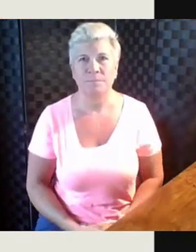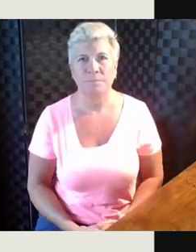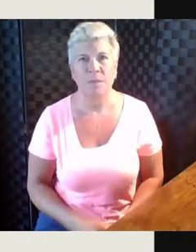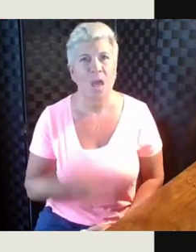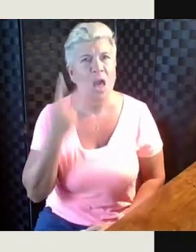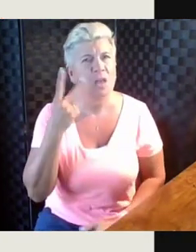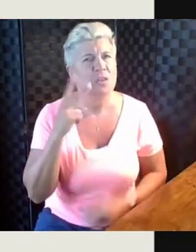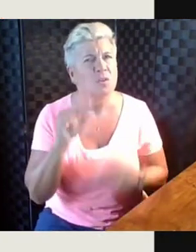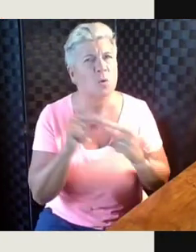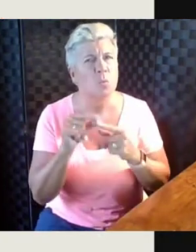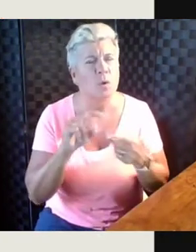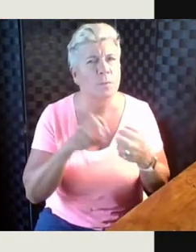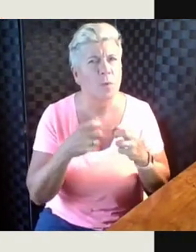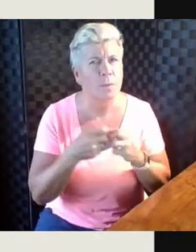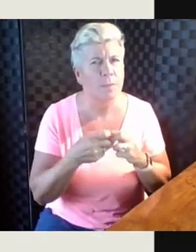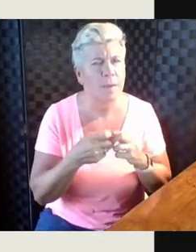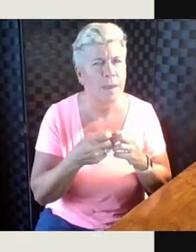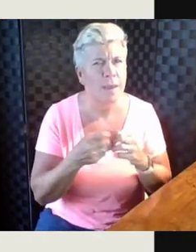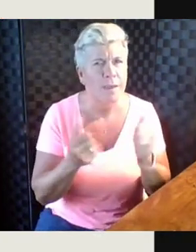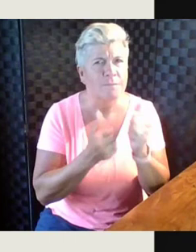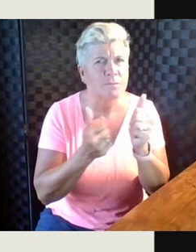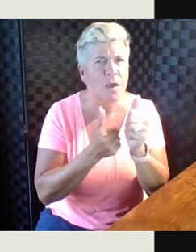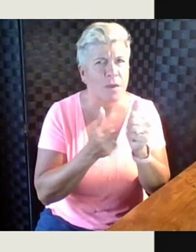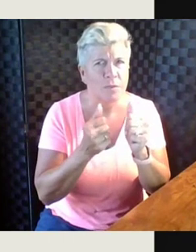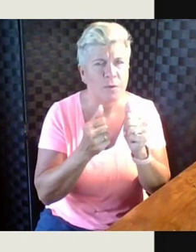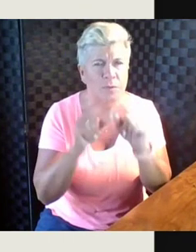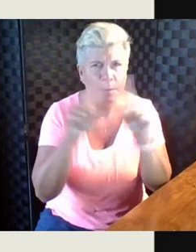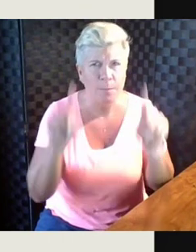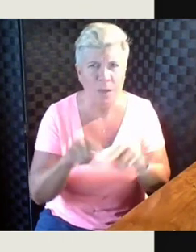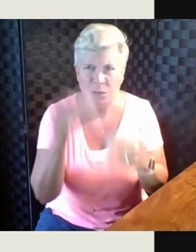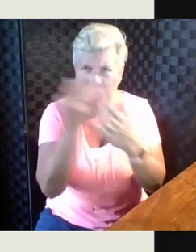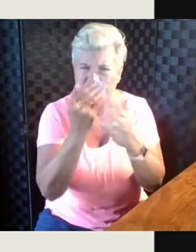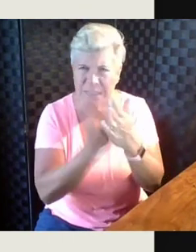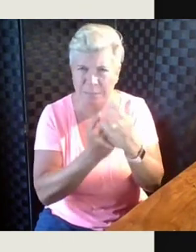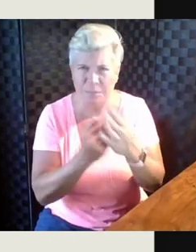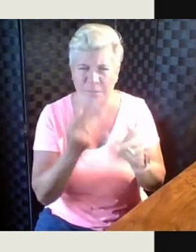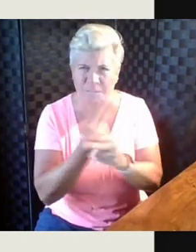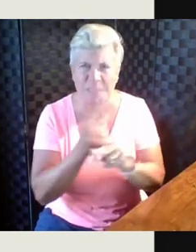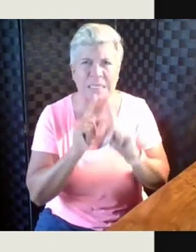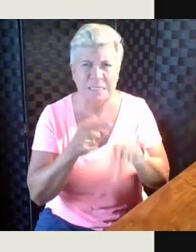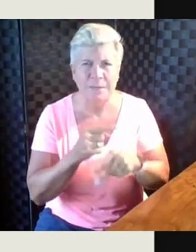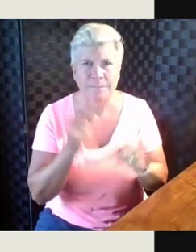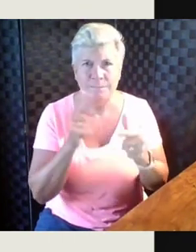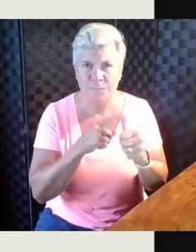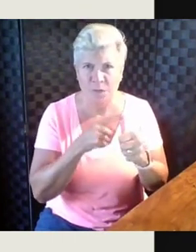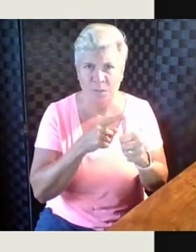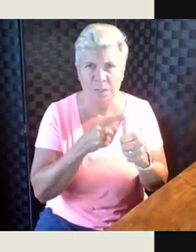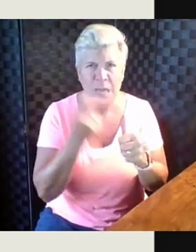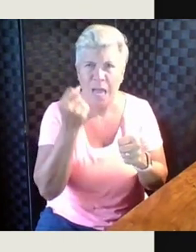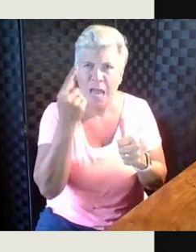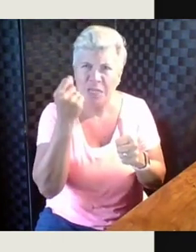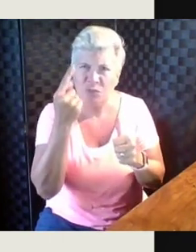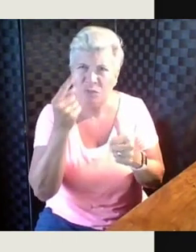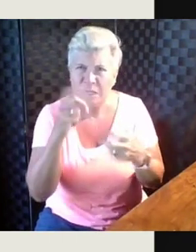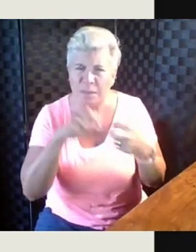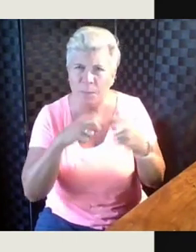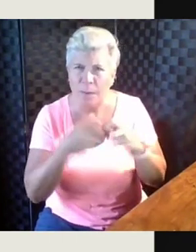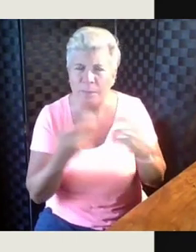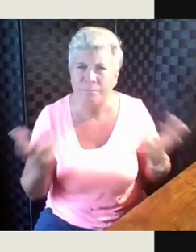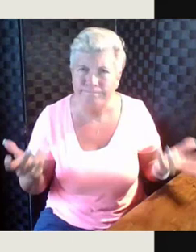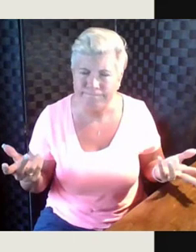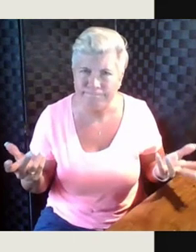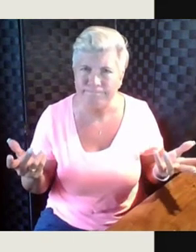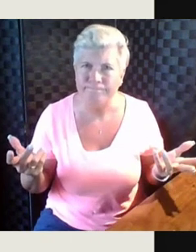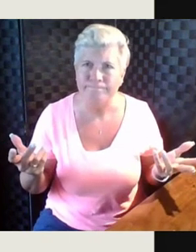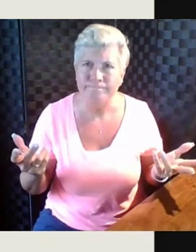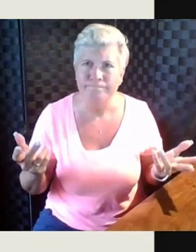our word problem again and follow our model drawing steps to figure out the answer. First step, what can we do to make sure we understand the